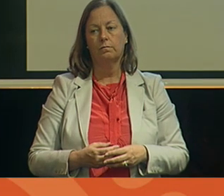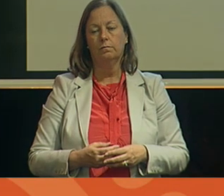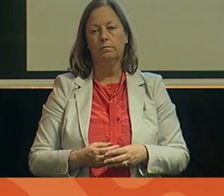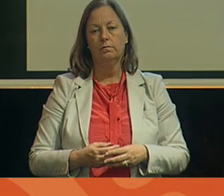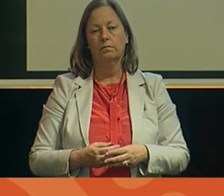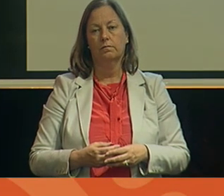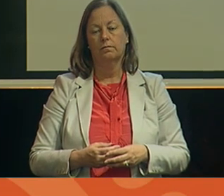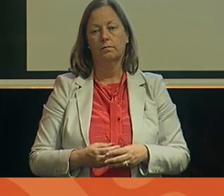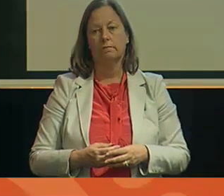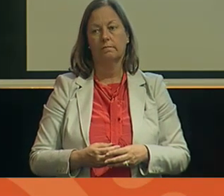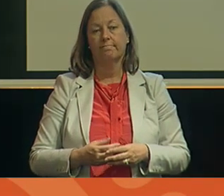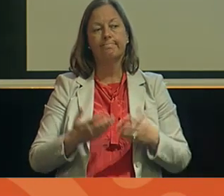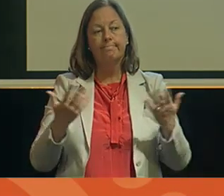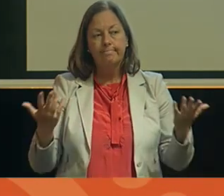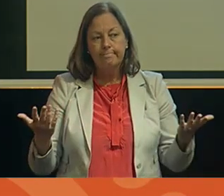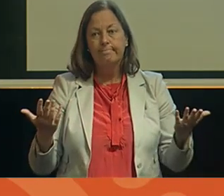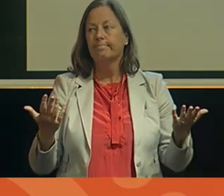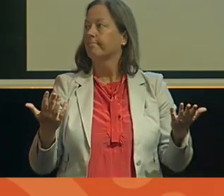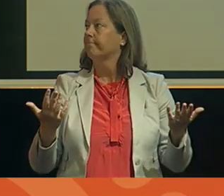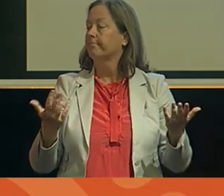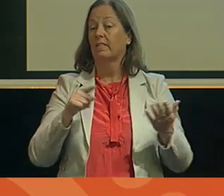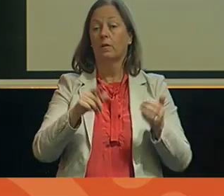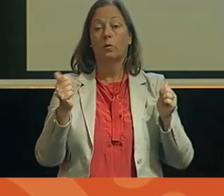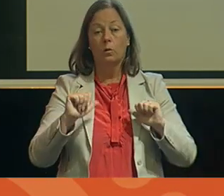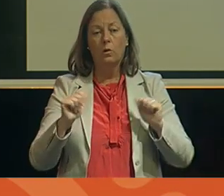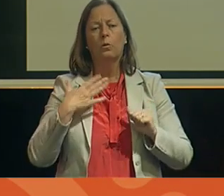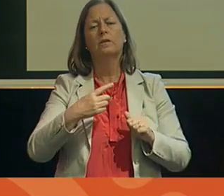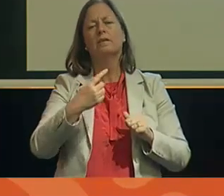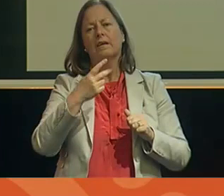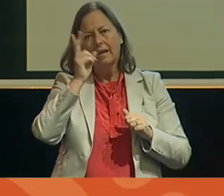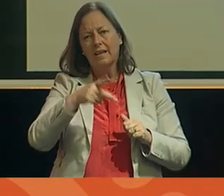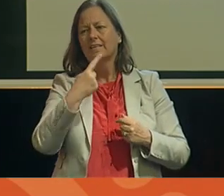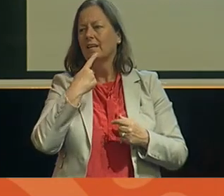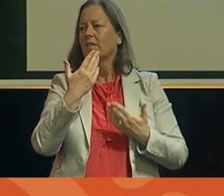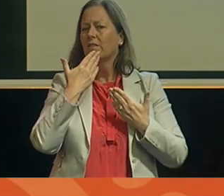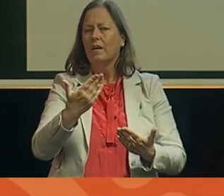basically, that is all. Again, I would say thank you so much